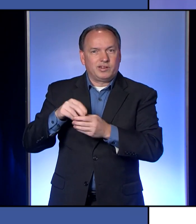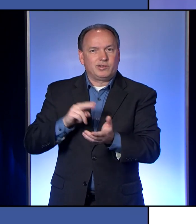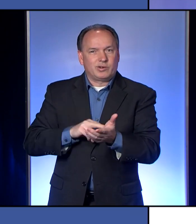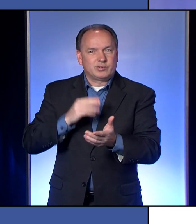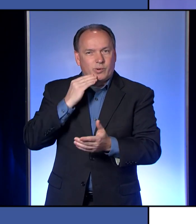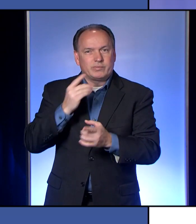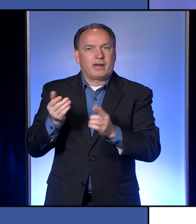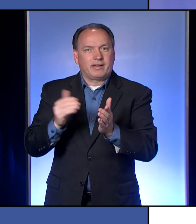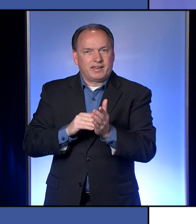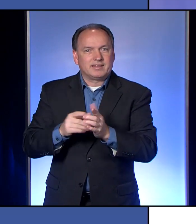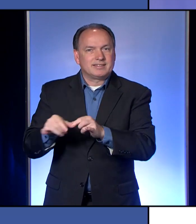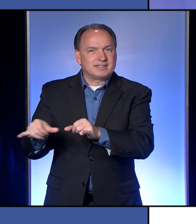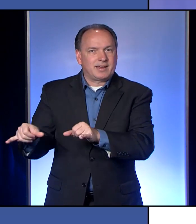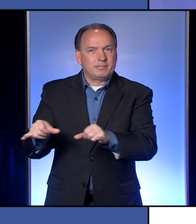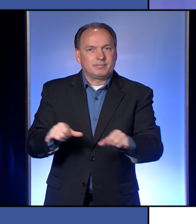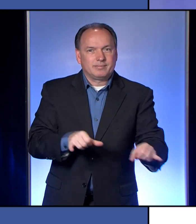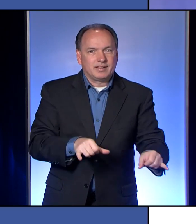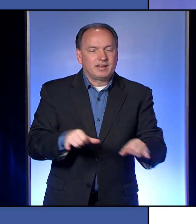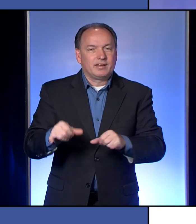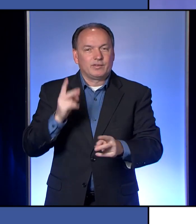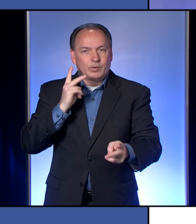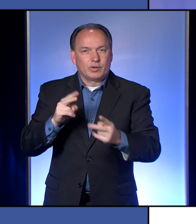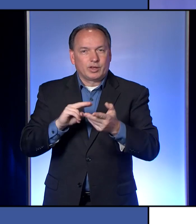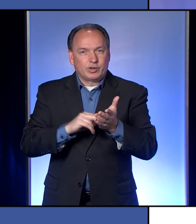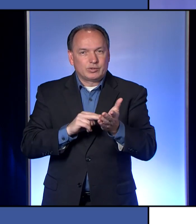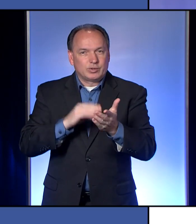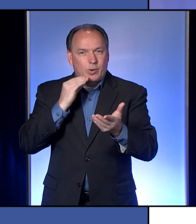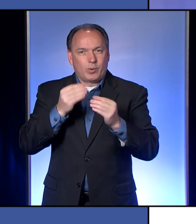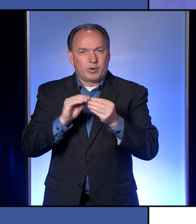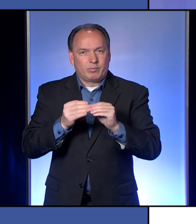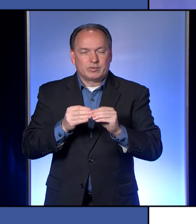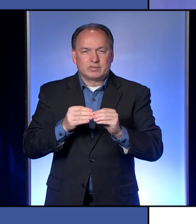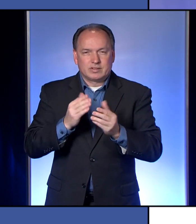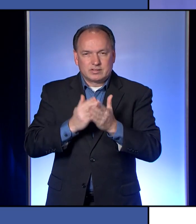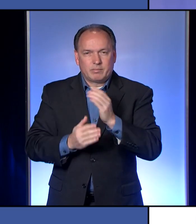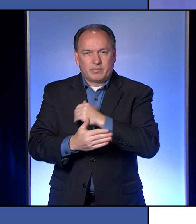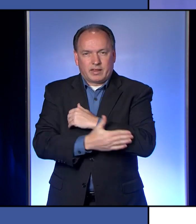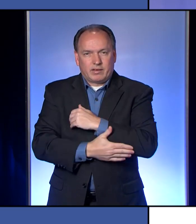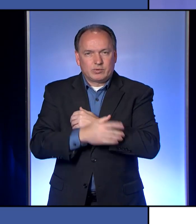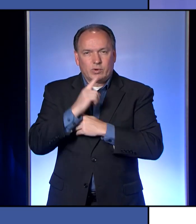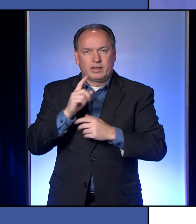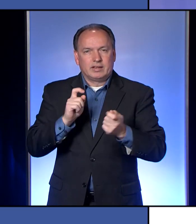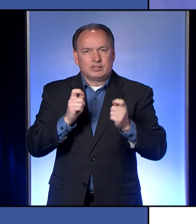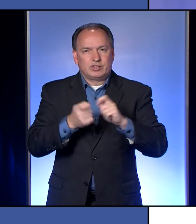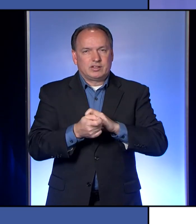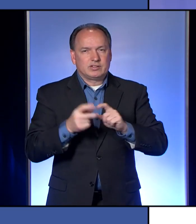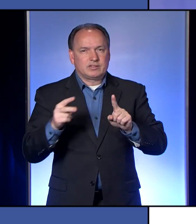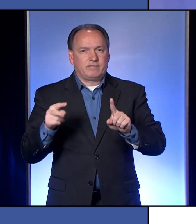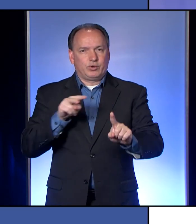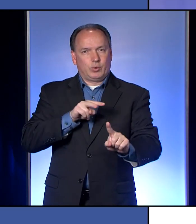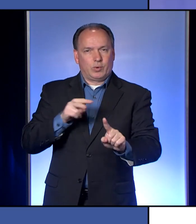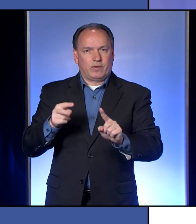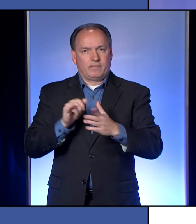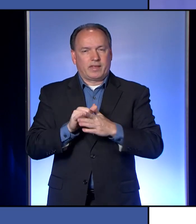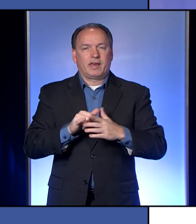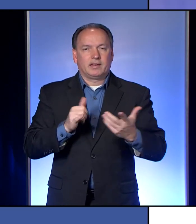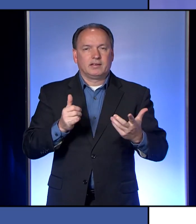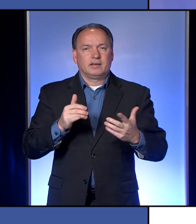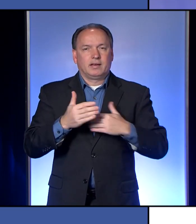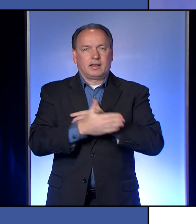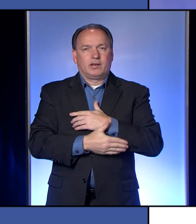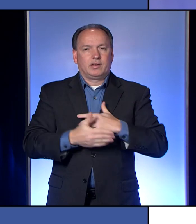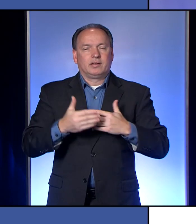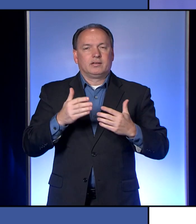homes. So when you start to look at those nursing home numbers in some of these counties, it really changes the view of that county. That's a county of